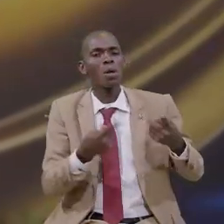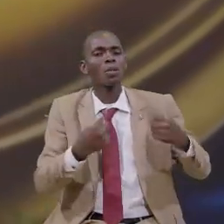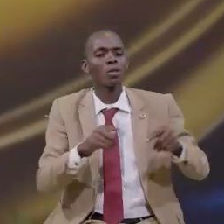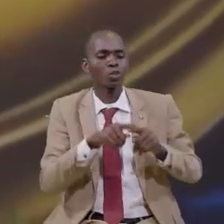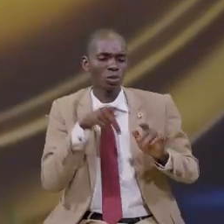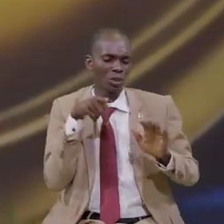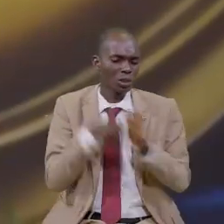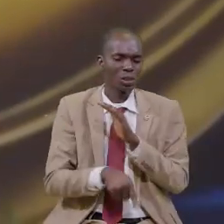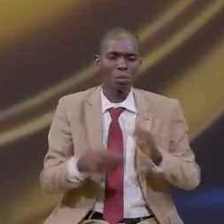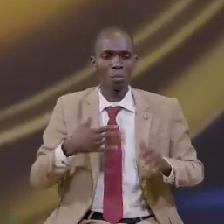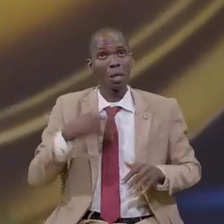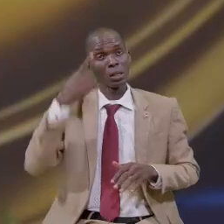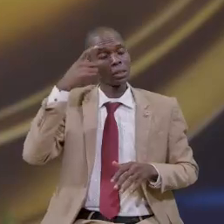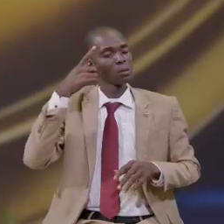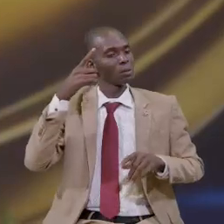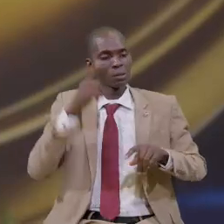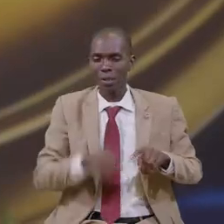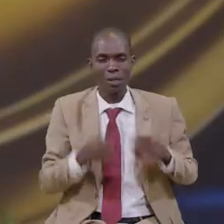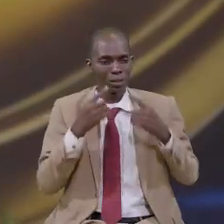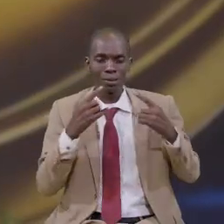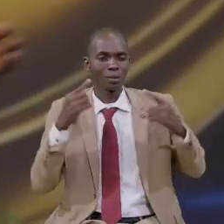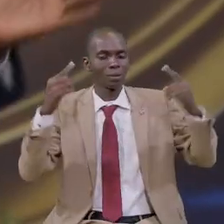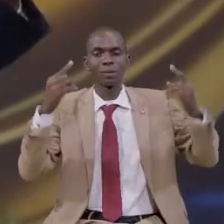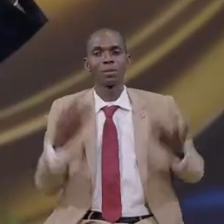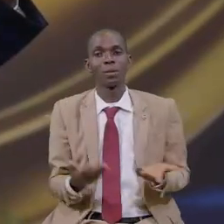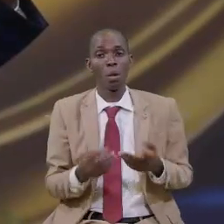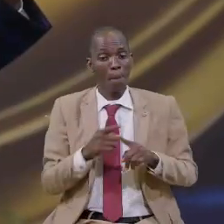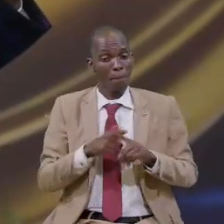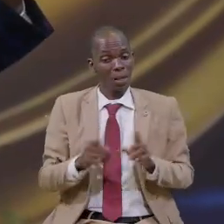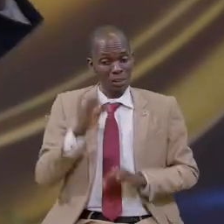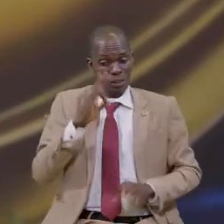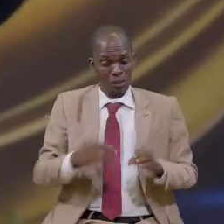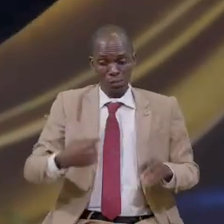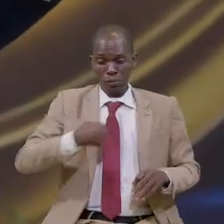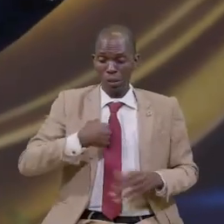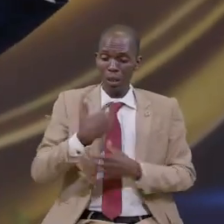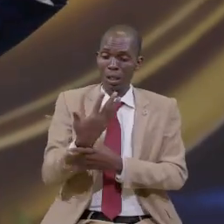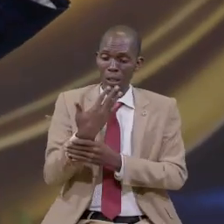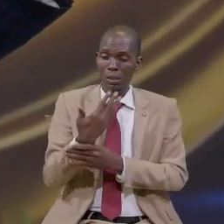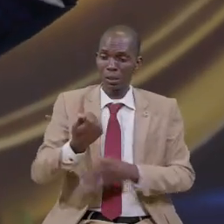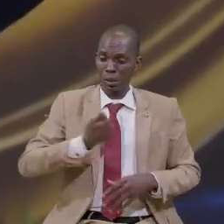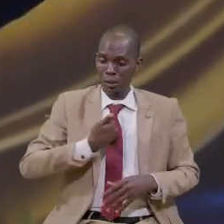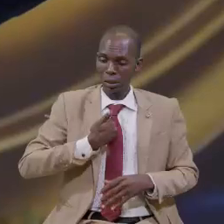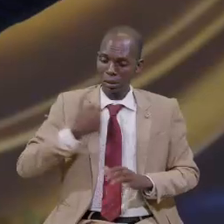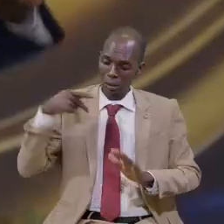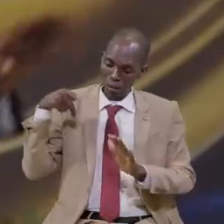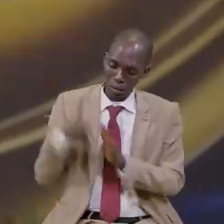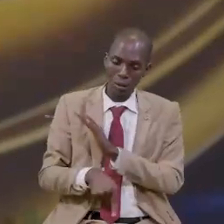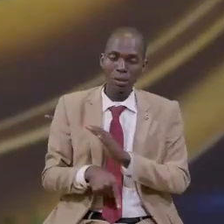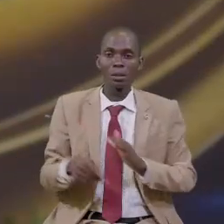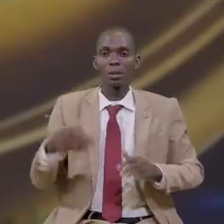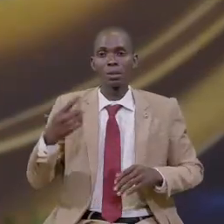succeed. But if I kill my dream myself, I'll succeed in killing